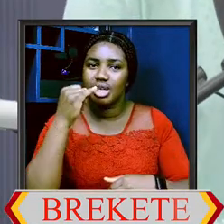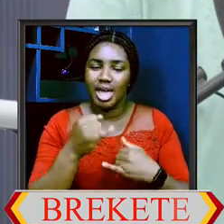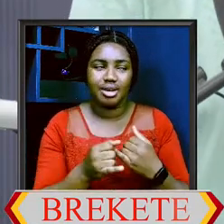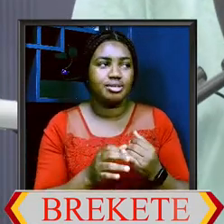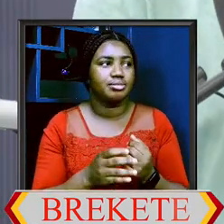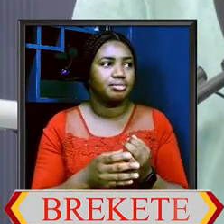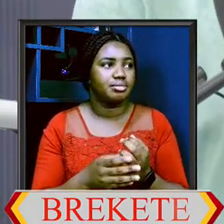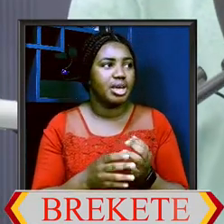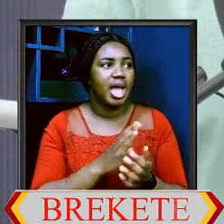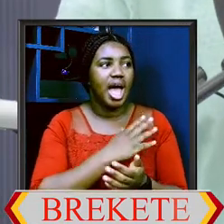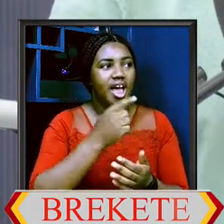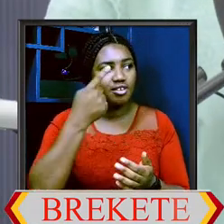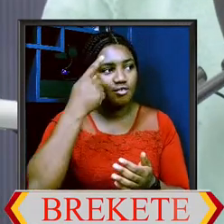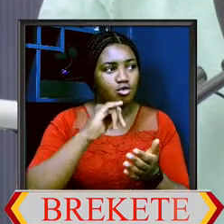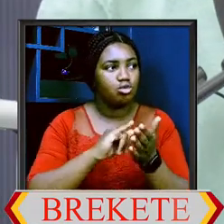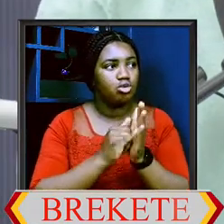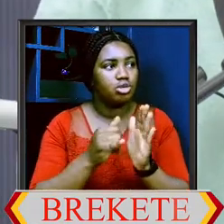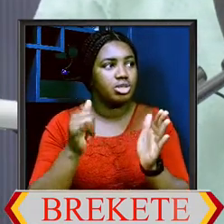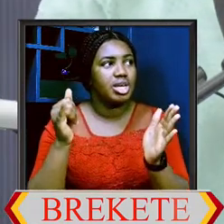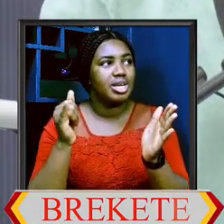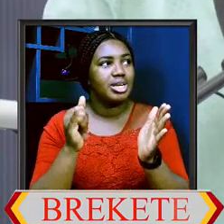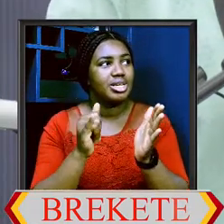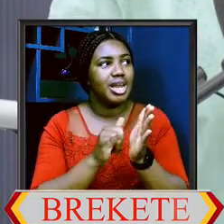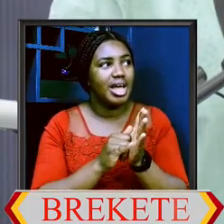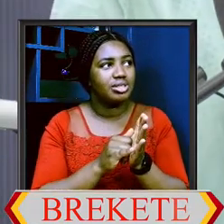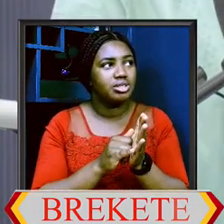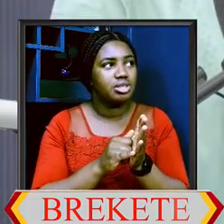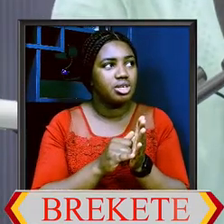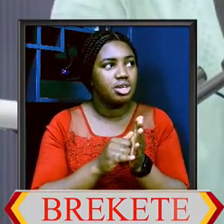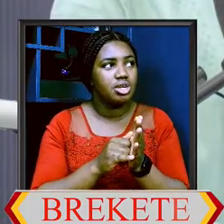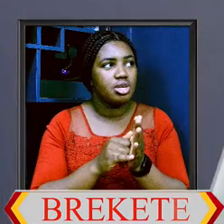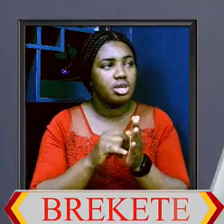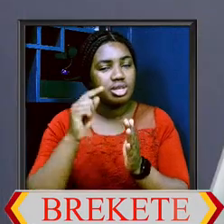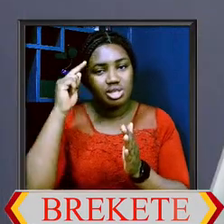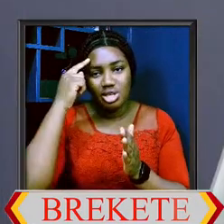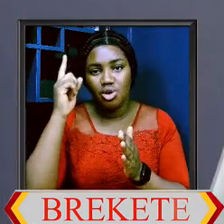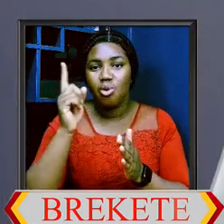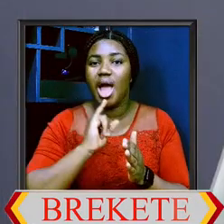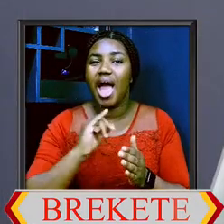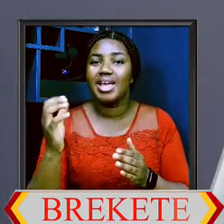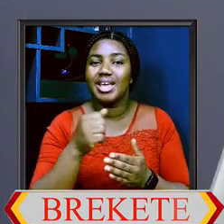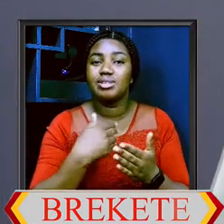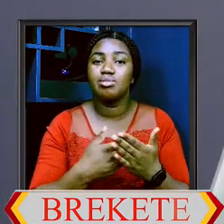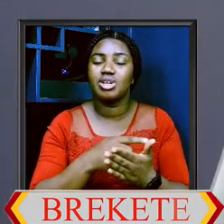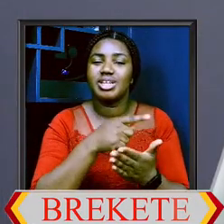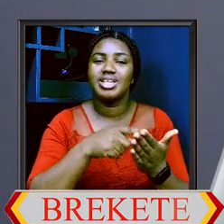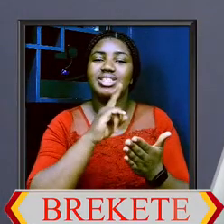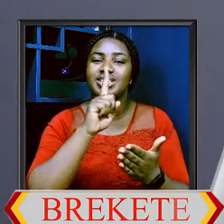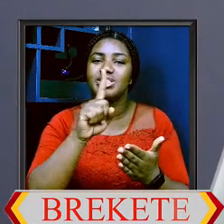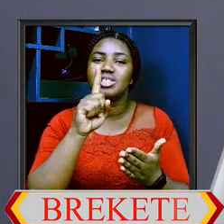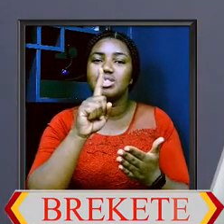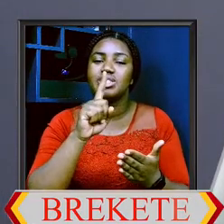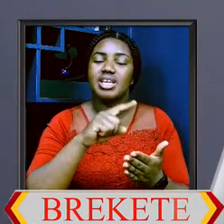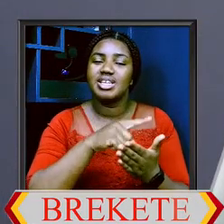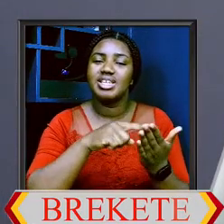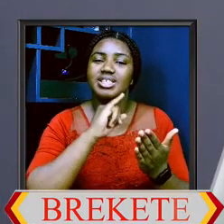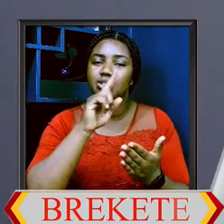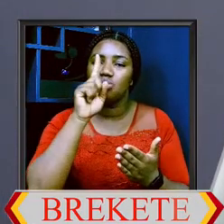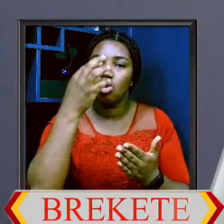appreciate and for those of now when they wonder where they get money this is one of the sources and I'm into